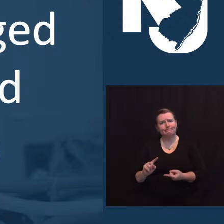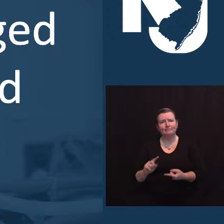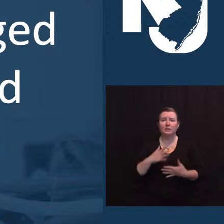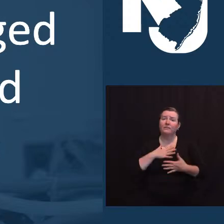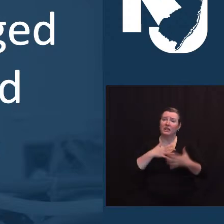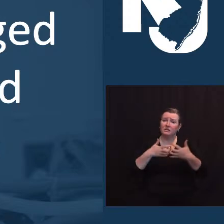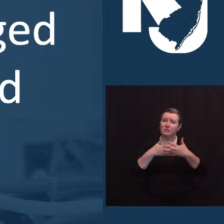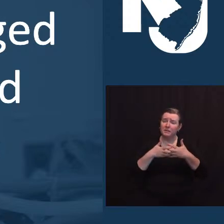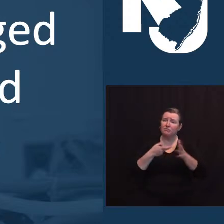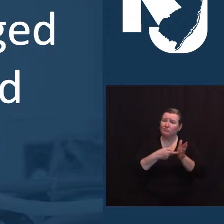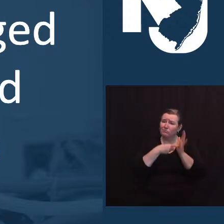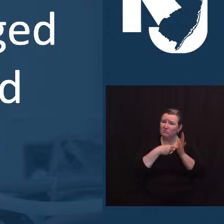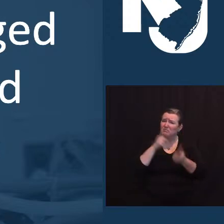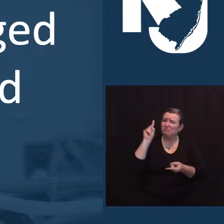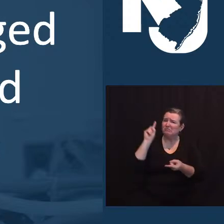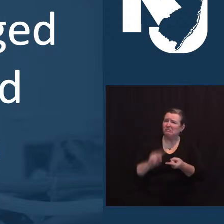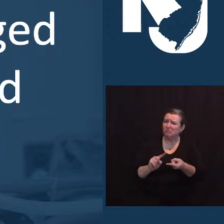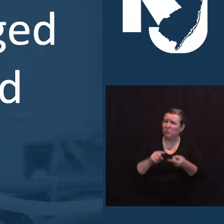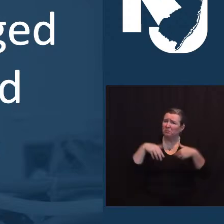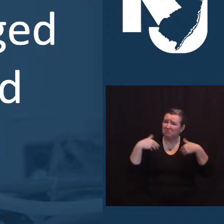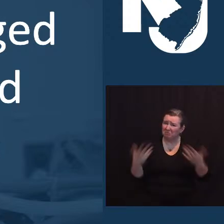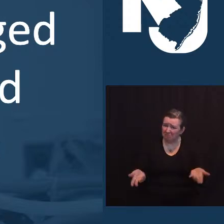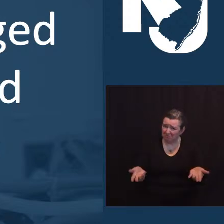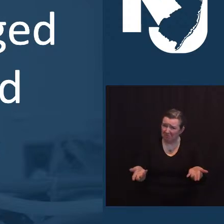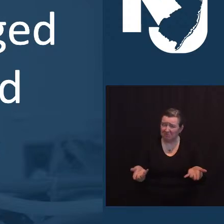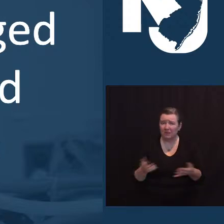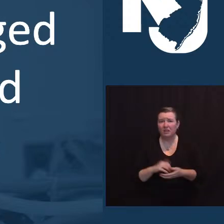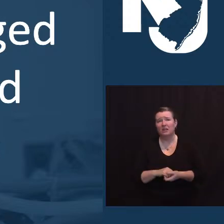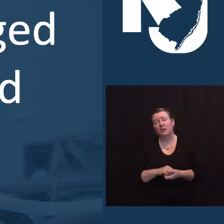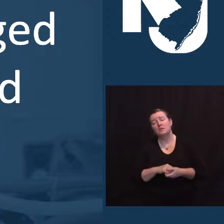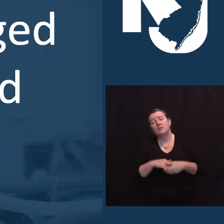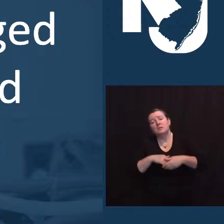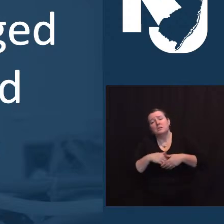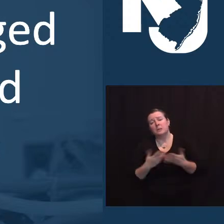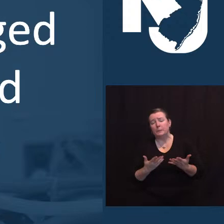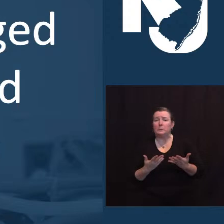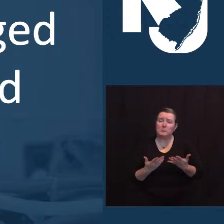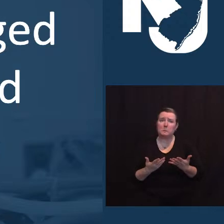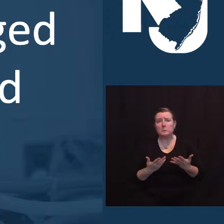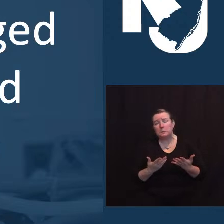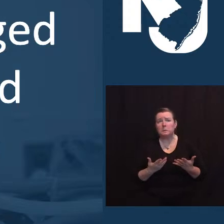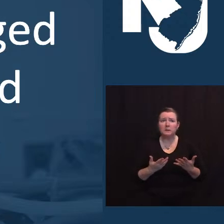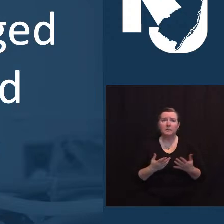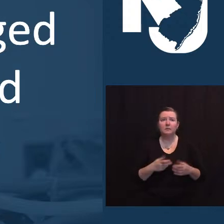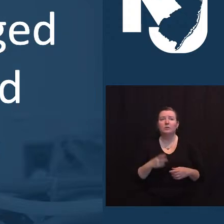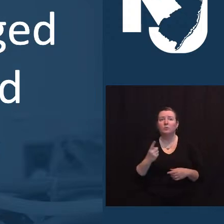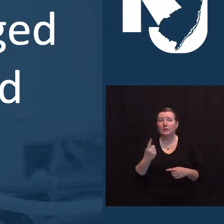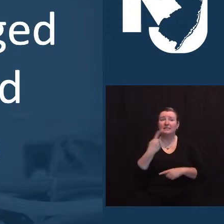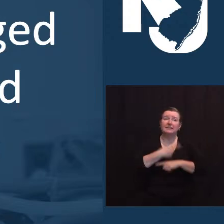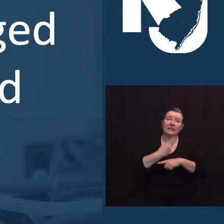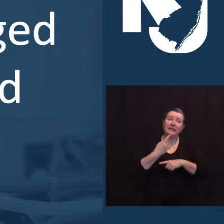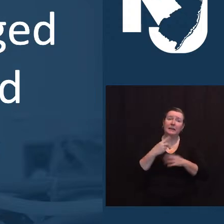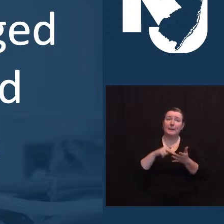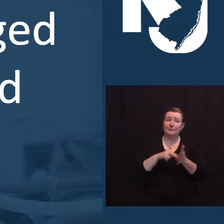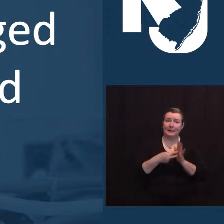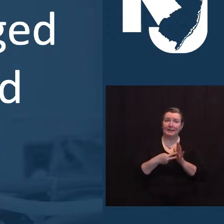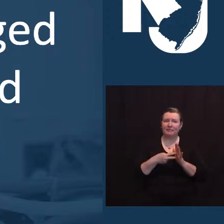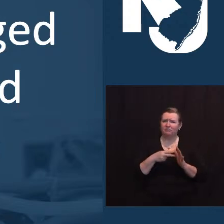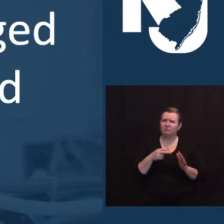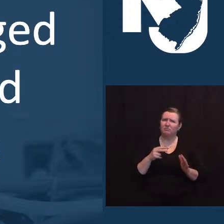234 down to 218. As we've said, I don't know, 1,000 times, one day does not make a trend, but that's